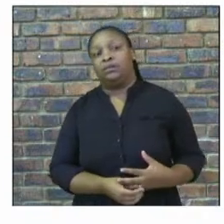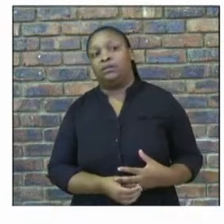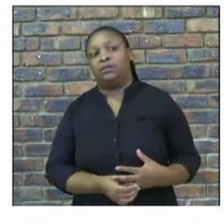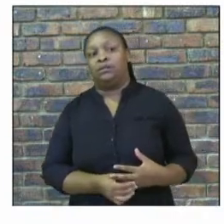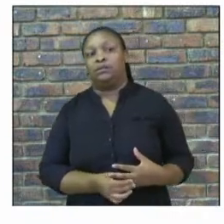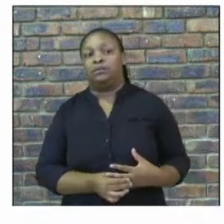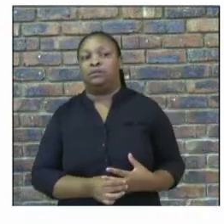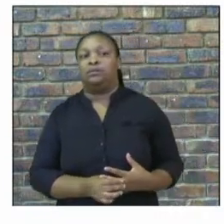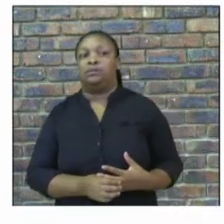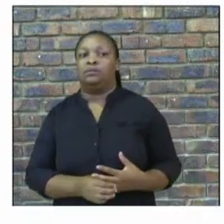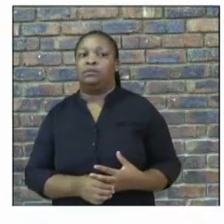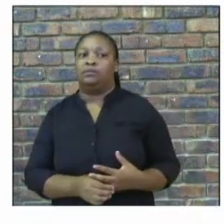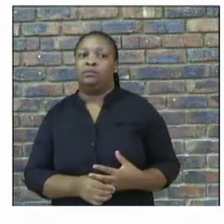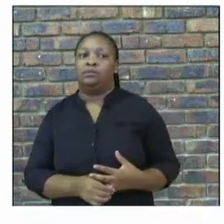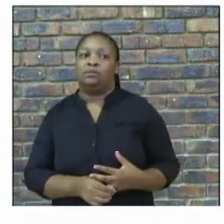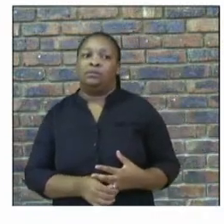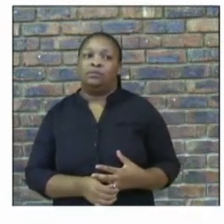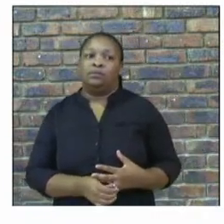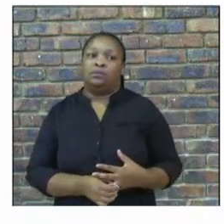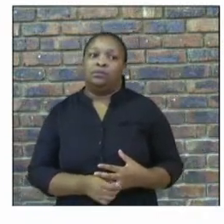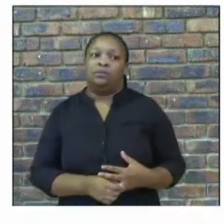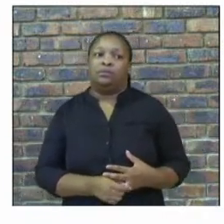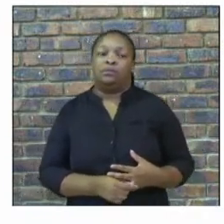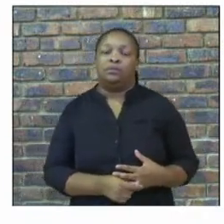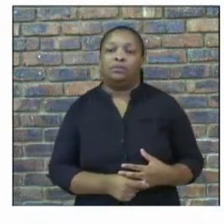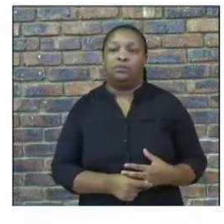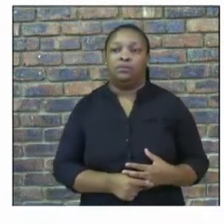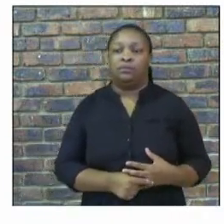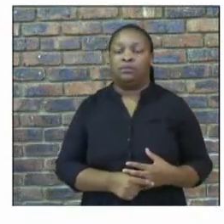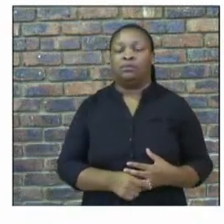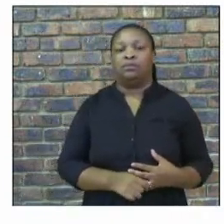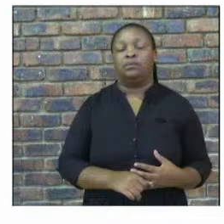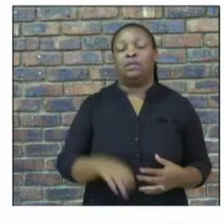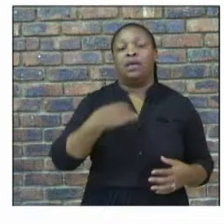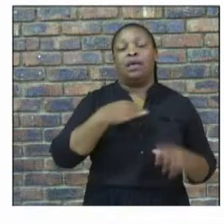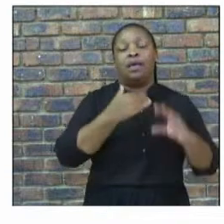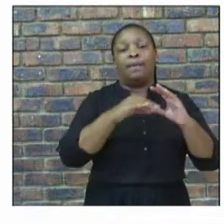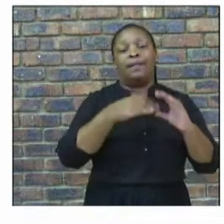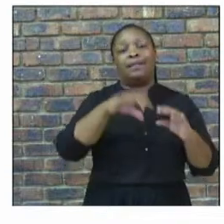It doesn't allow. Okay, email address is E.